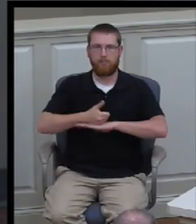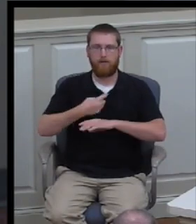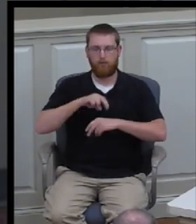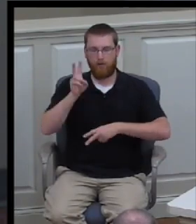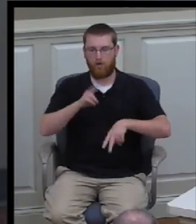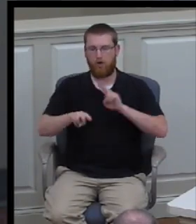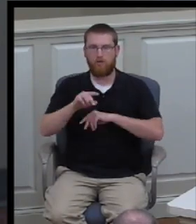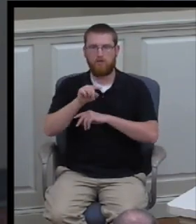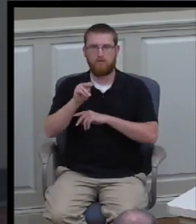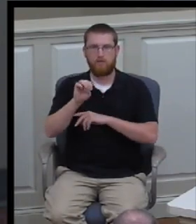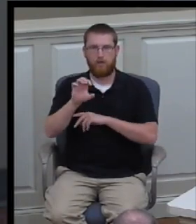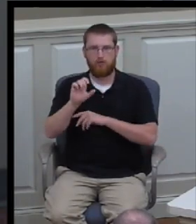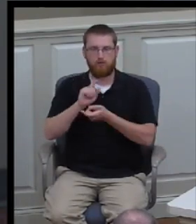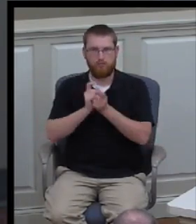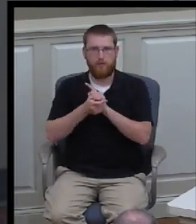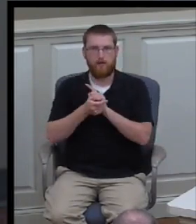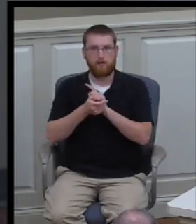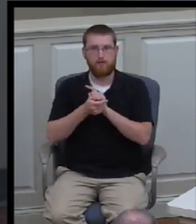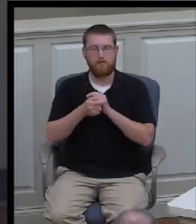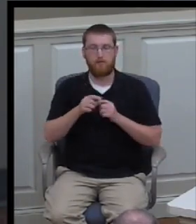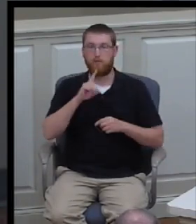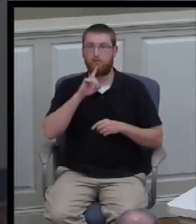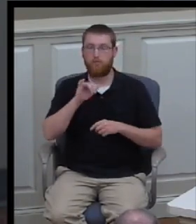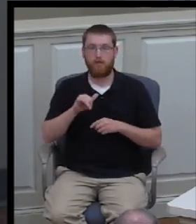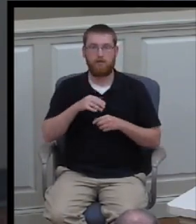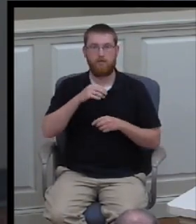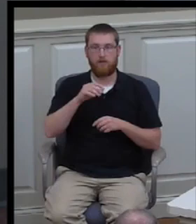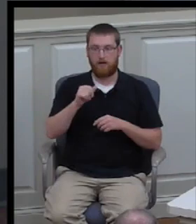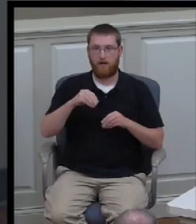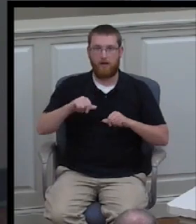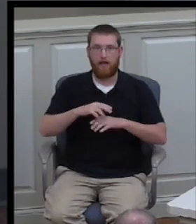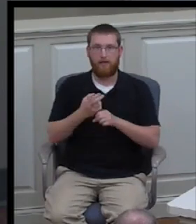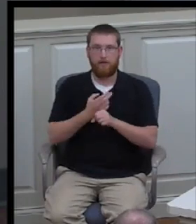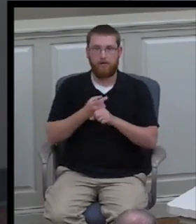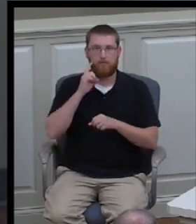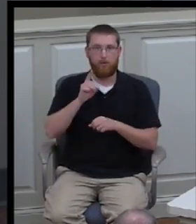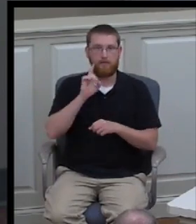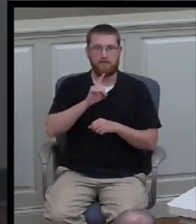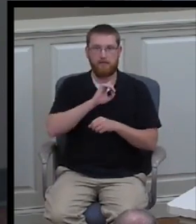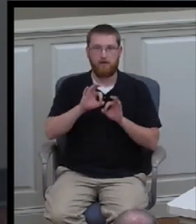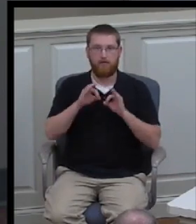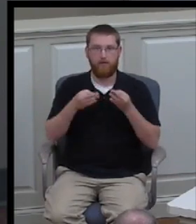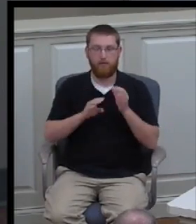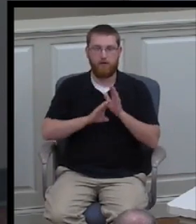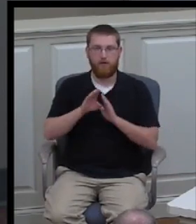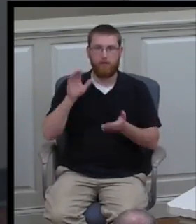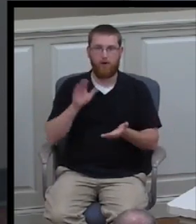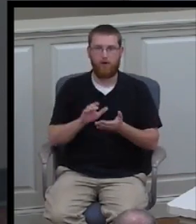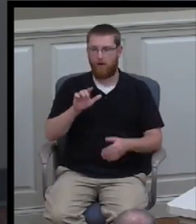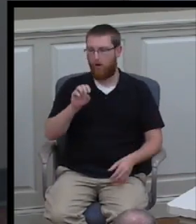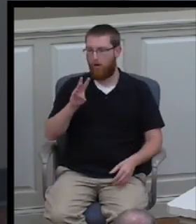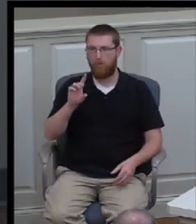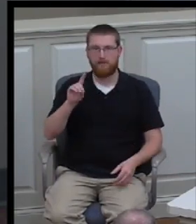at zone changes. Initially, this future land use map showed all of this area to be single-family development or low density. So the applicant